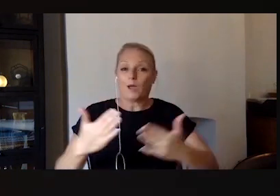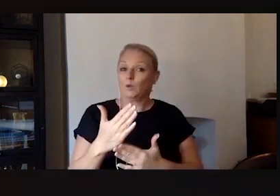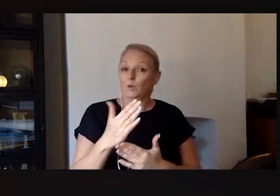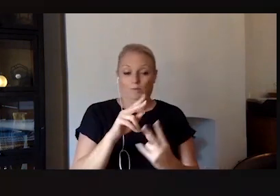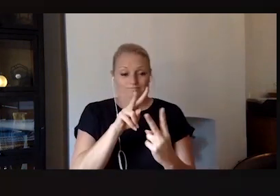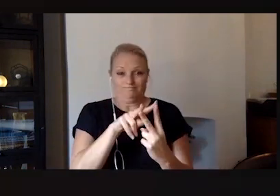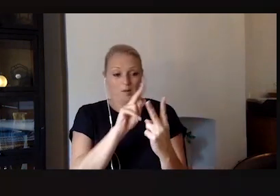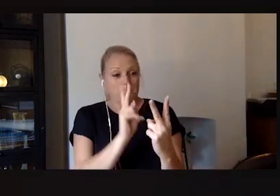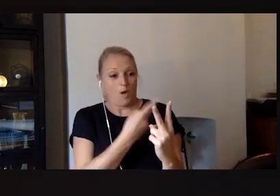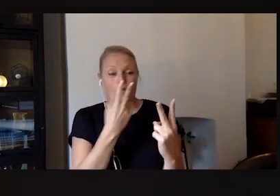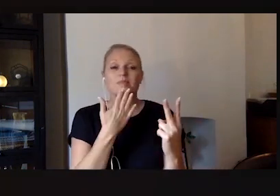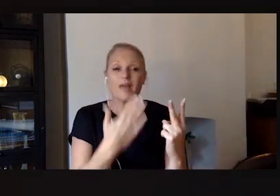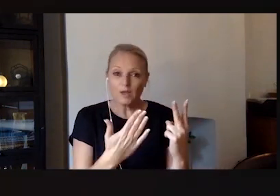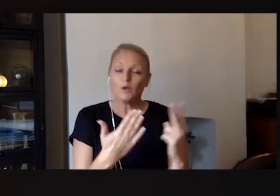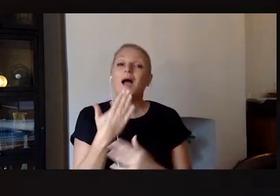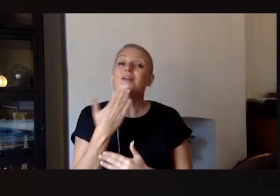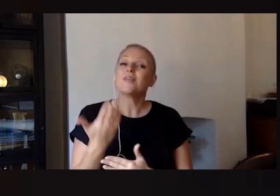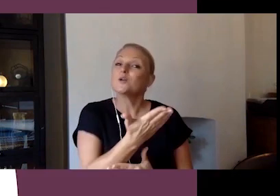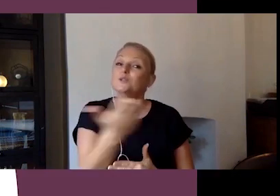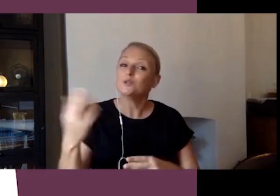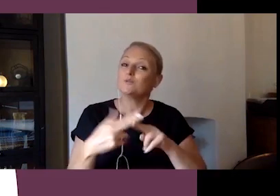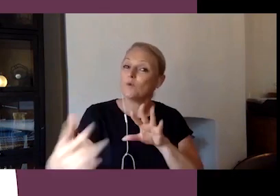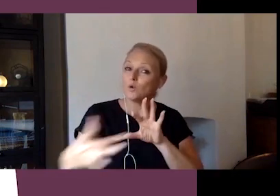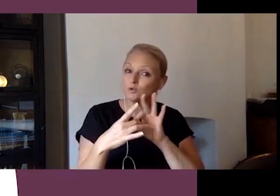your time, and thanks everyone else for joining us.